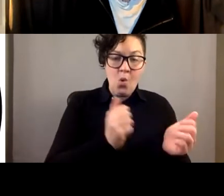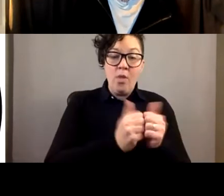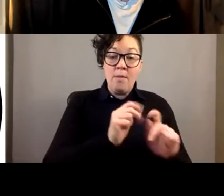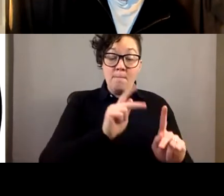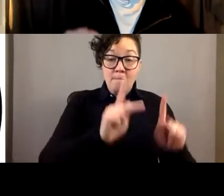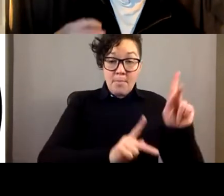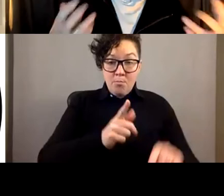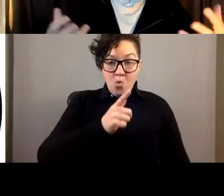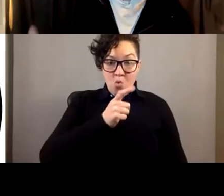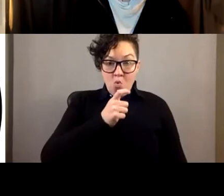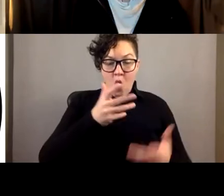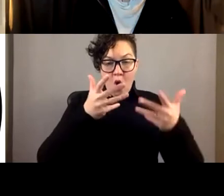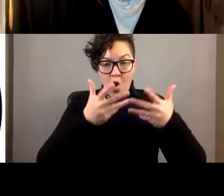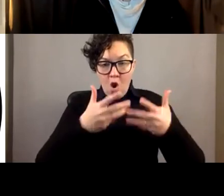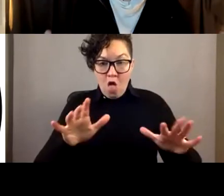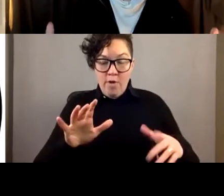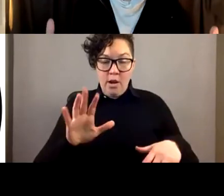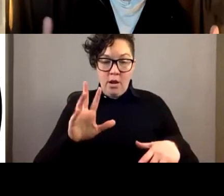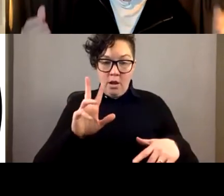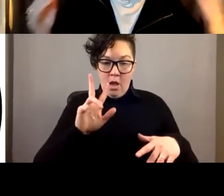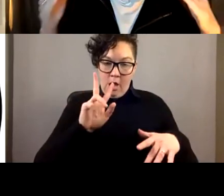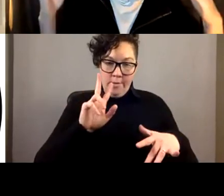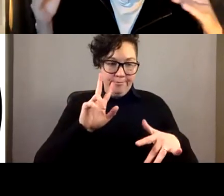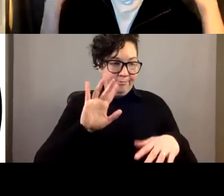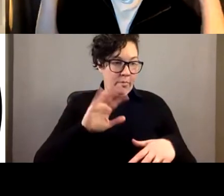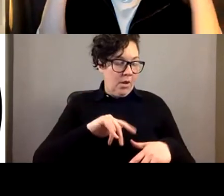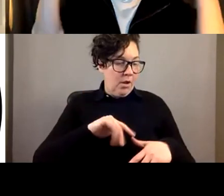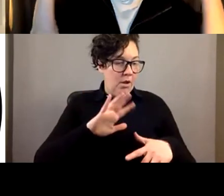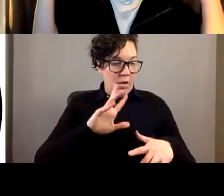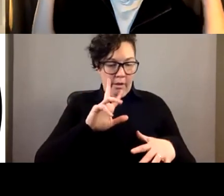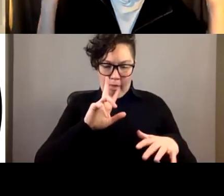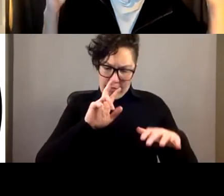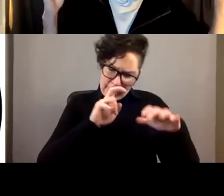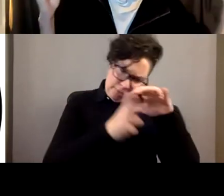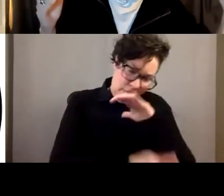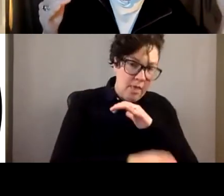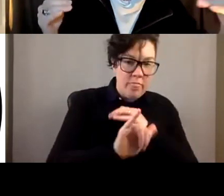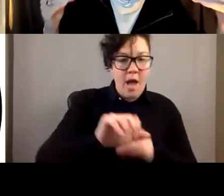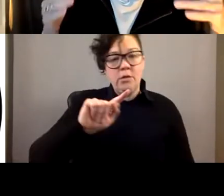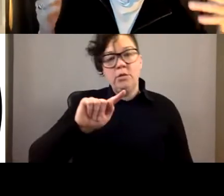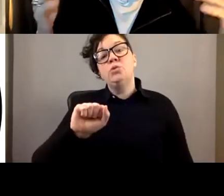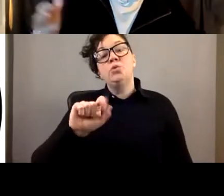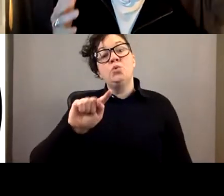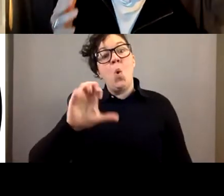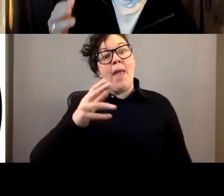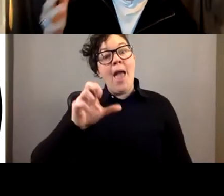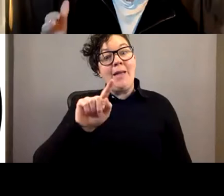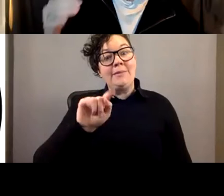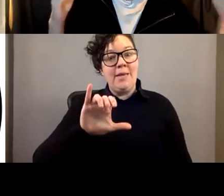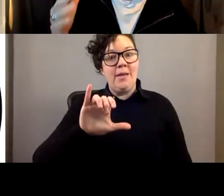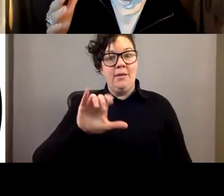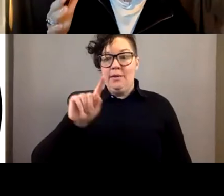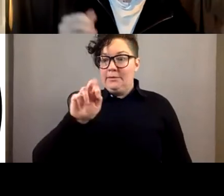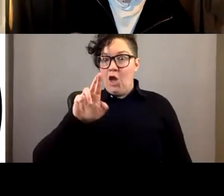already been sucked into sort of the stochastic terrorist model to which both Costas and